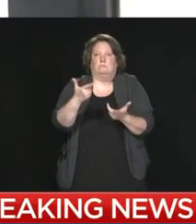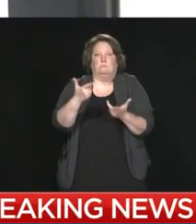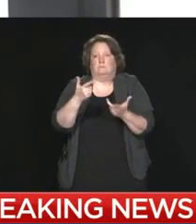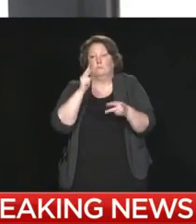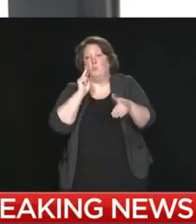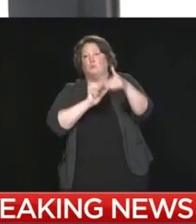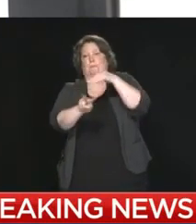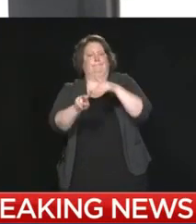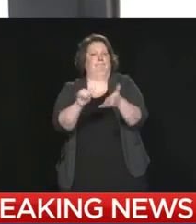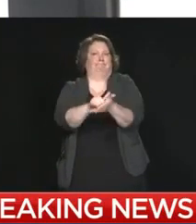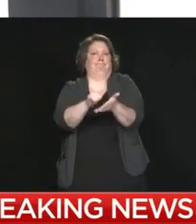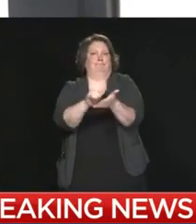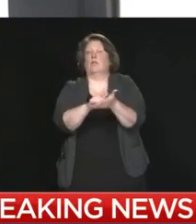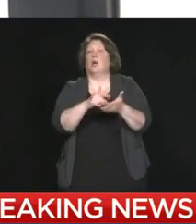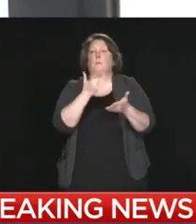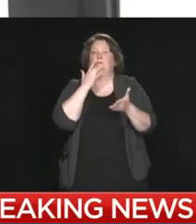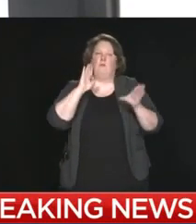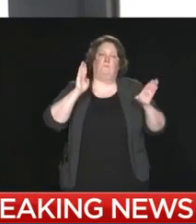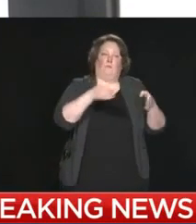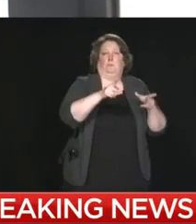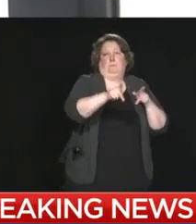much as we can right now.